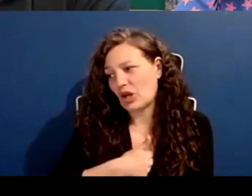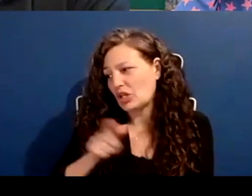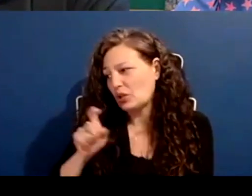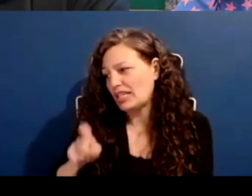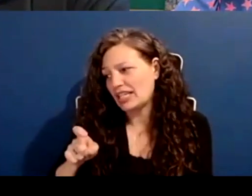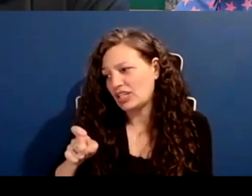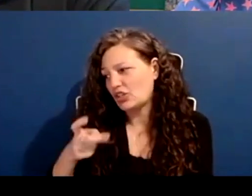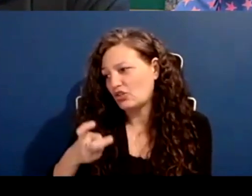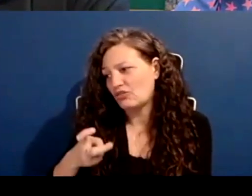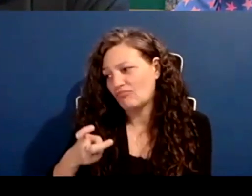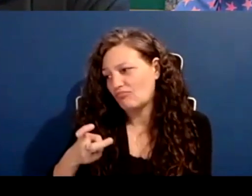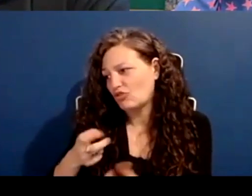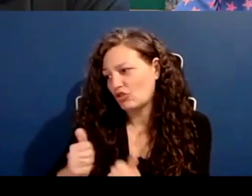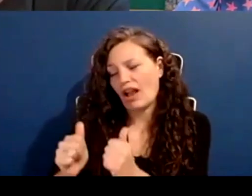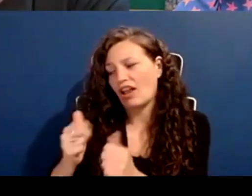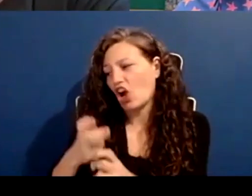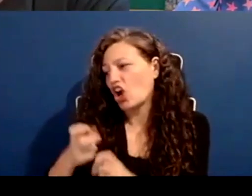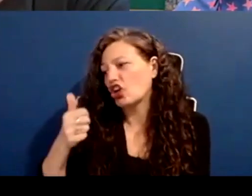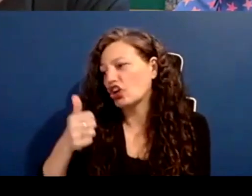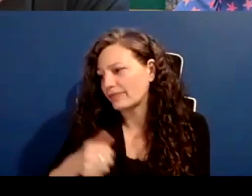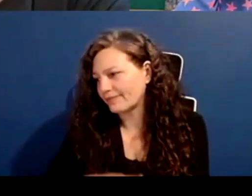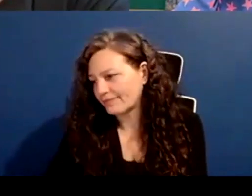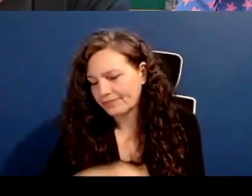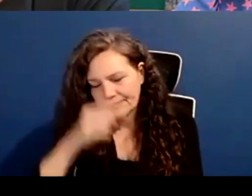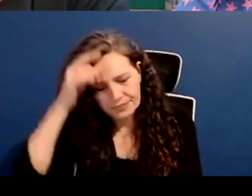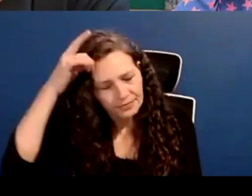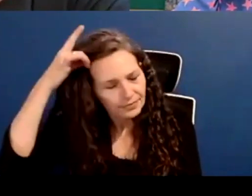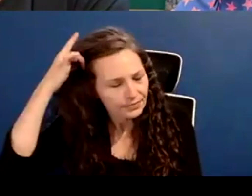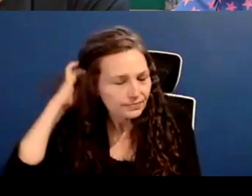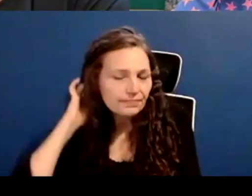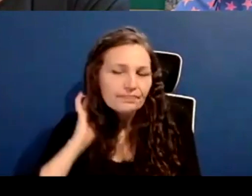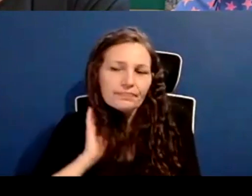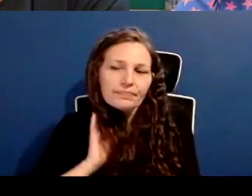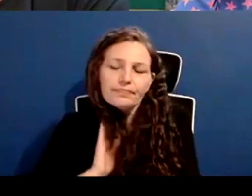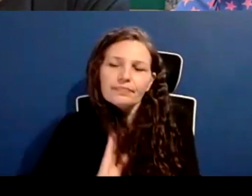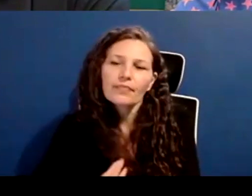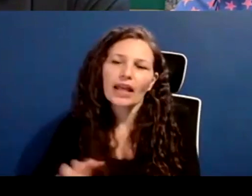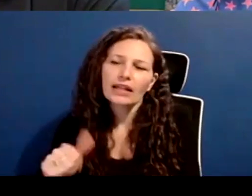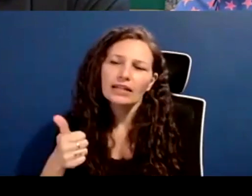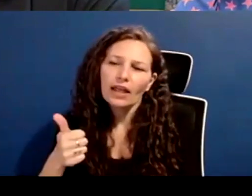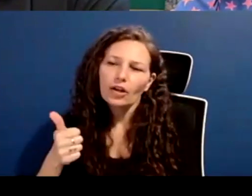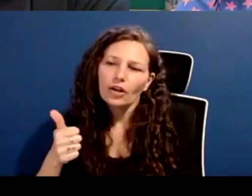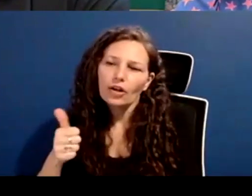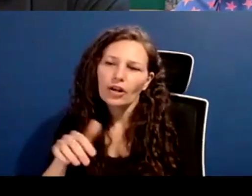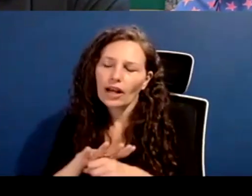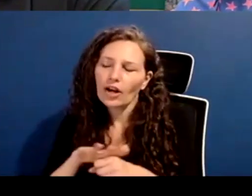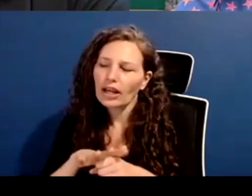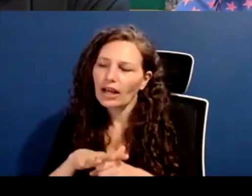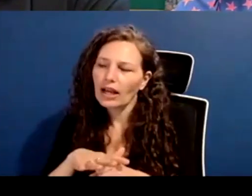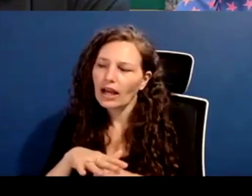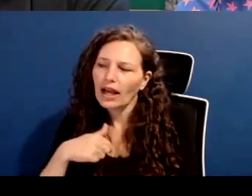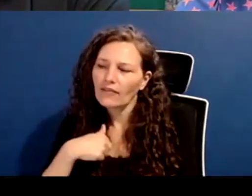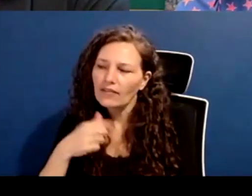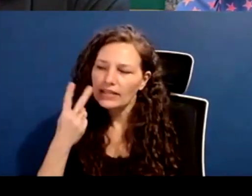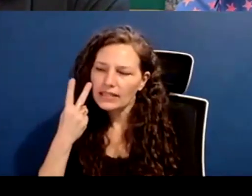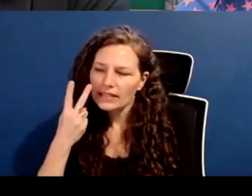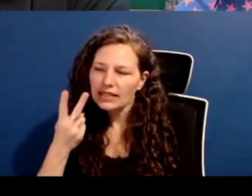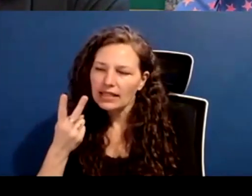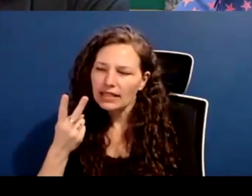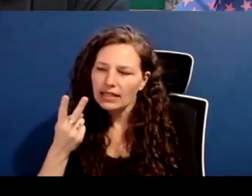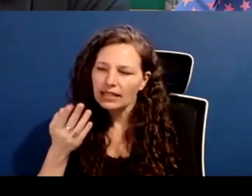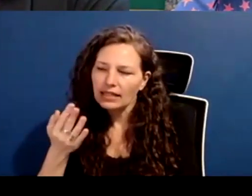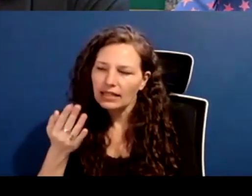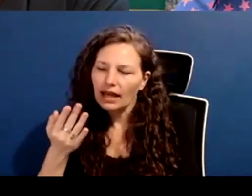Another place where I see sort of that lens being applied is